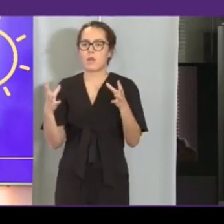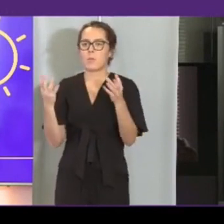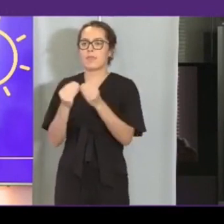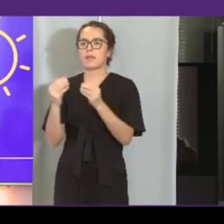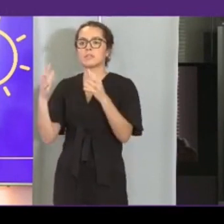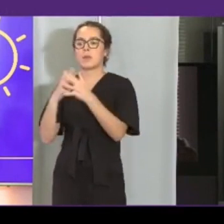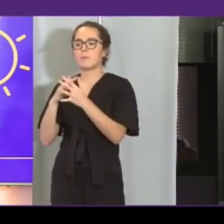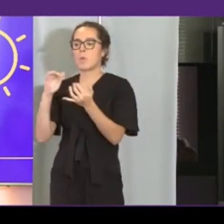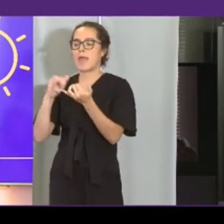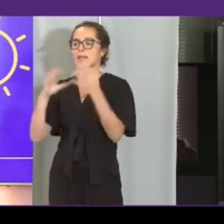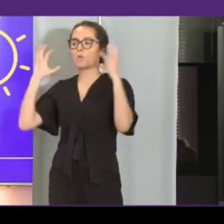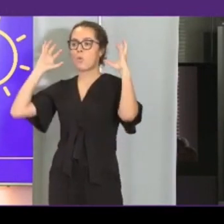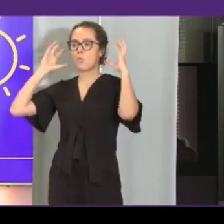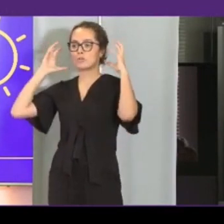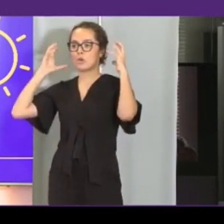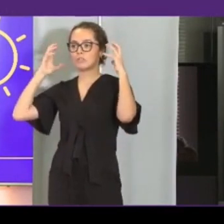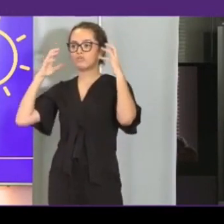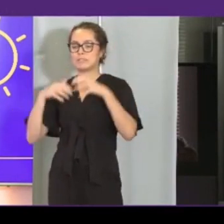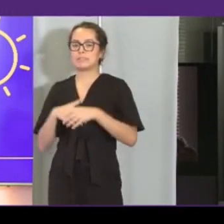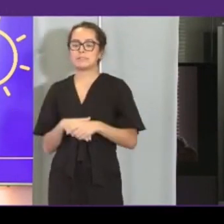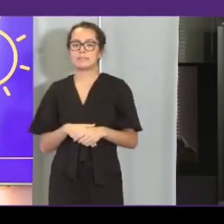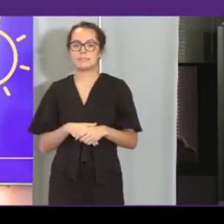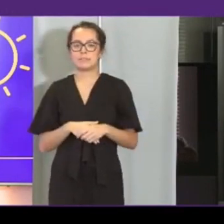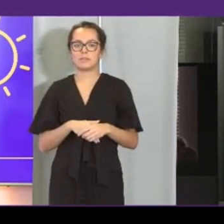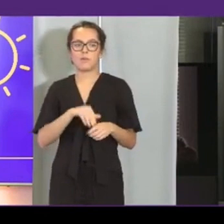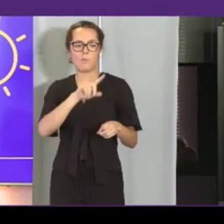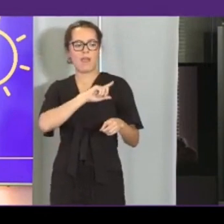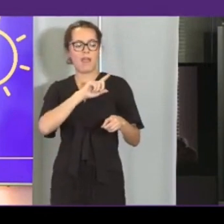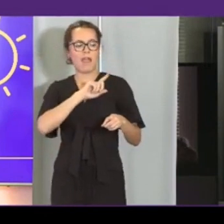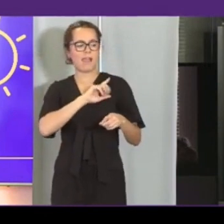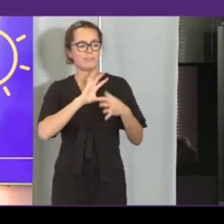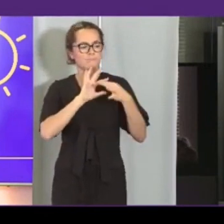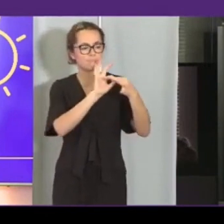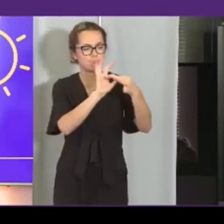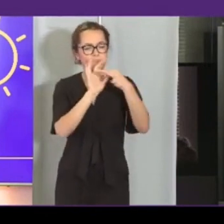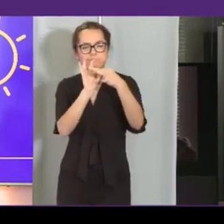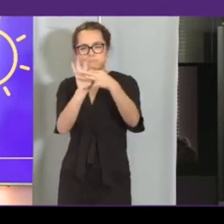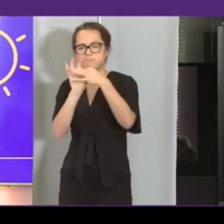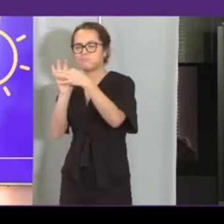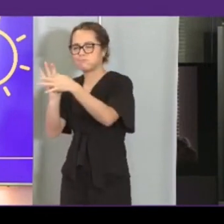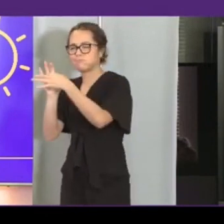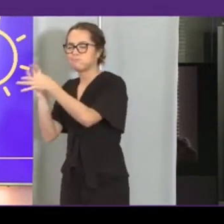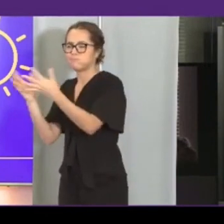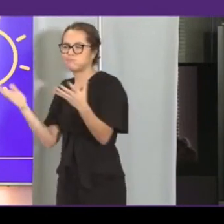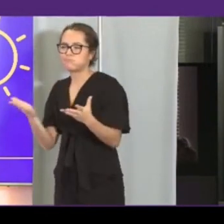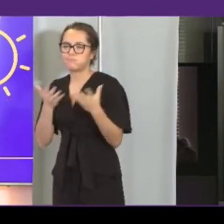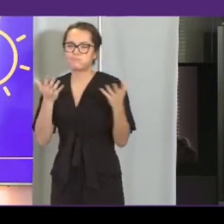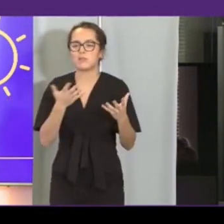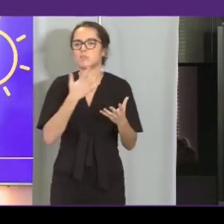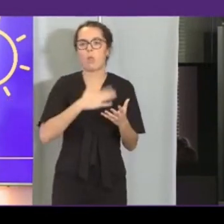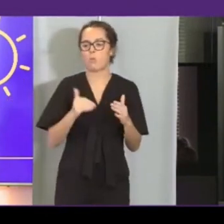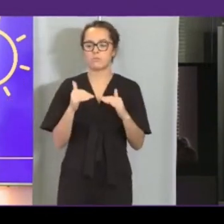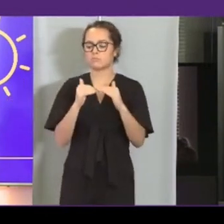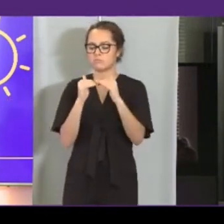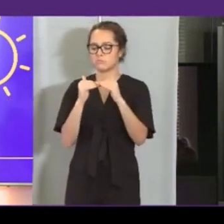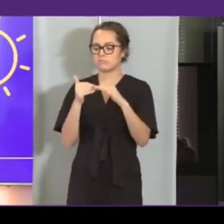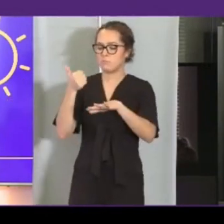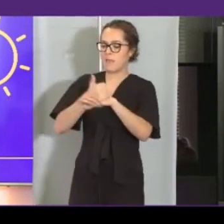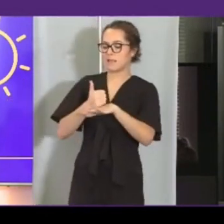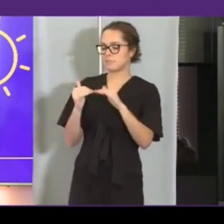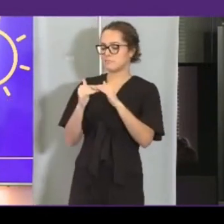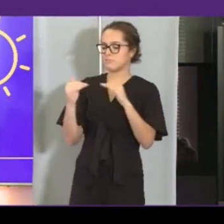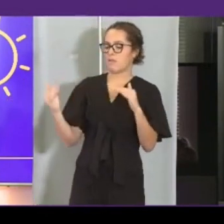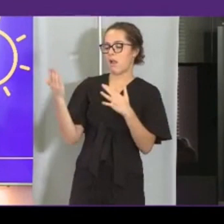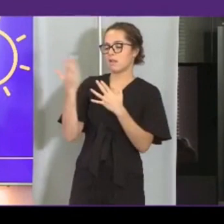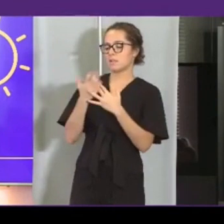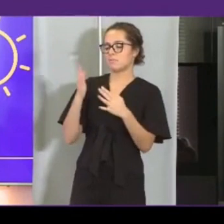Audiology. So it's really just to get people a bit more engaged, a bit more than just standard accessibility training